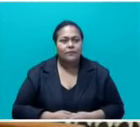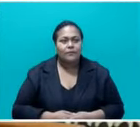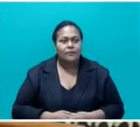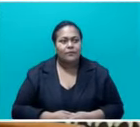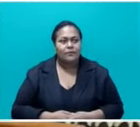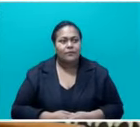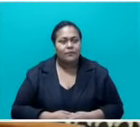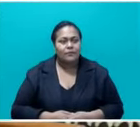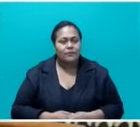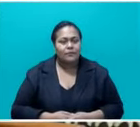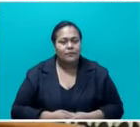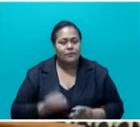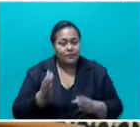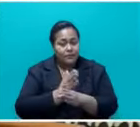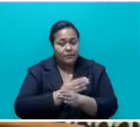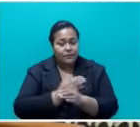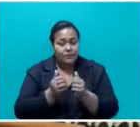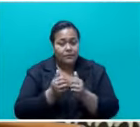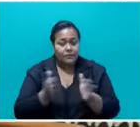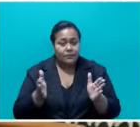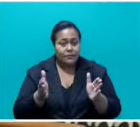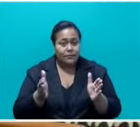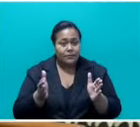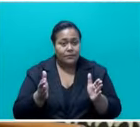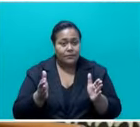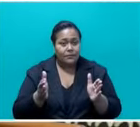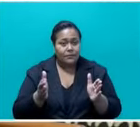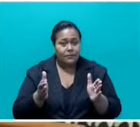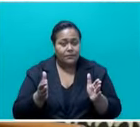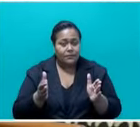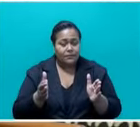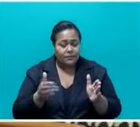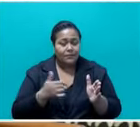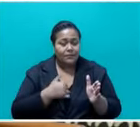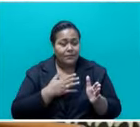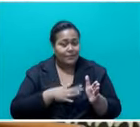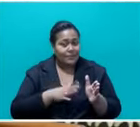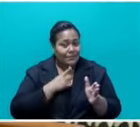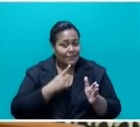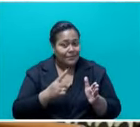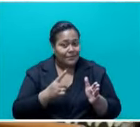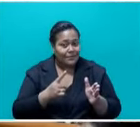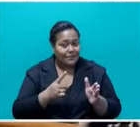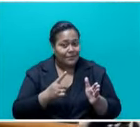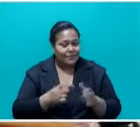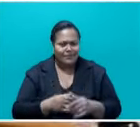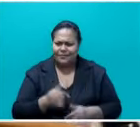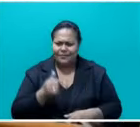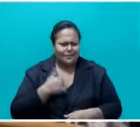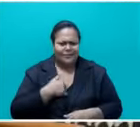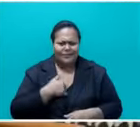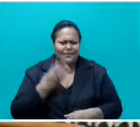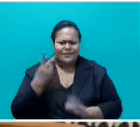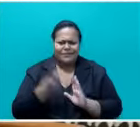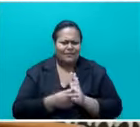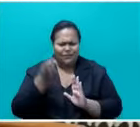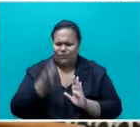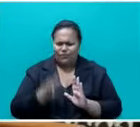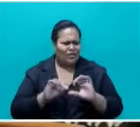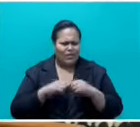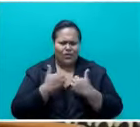Before I start, Mr. Speaker, let me say this. You know, I don't necessarily agree with Honorable Nwaikula when